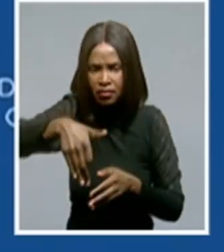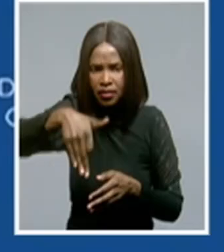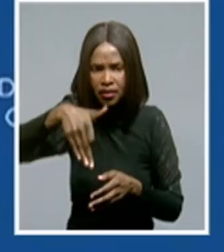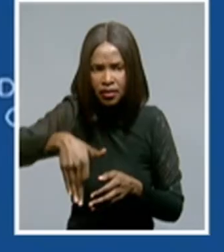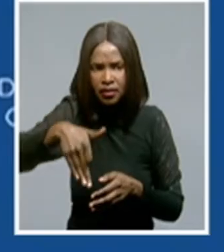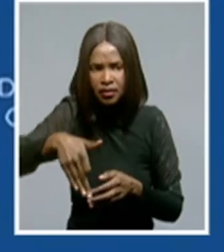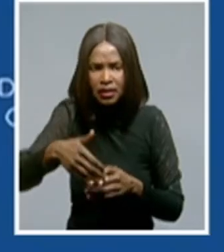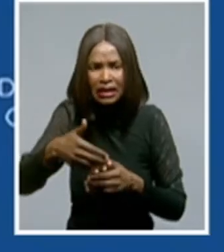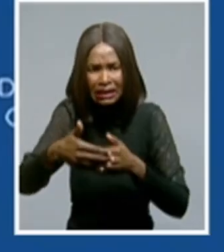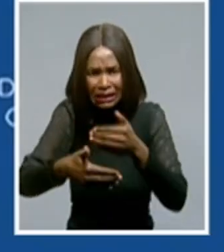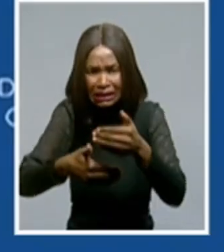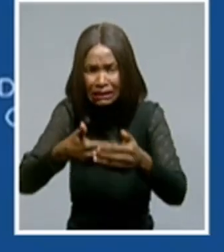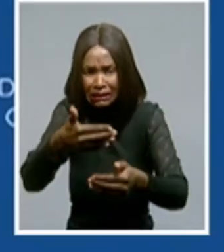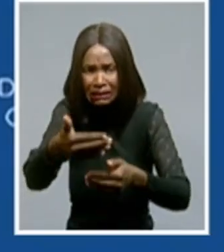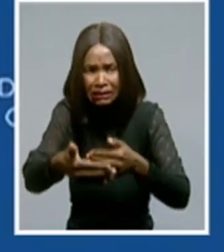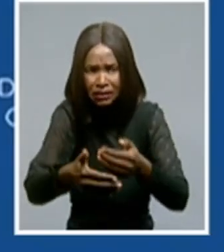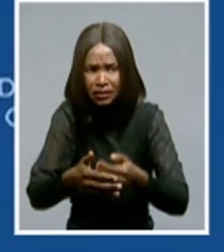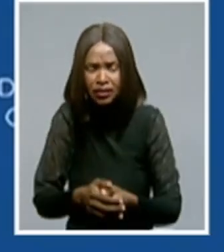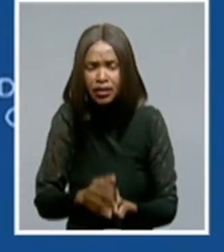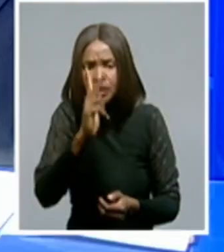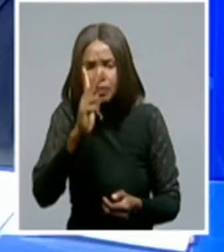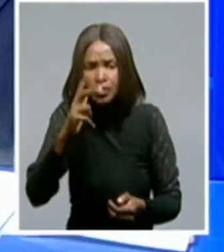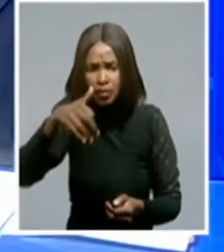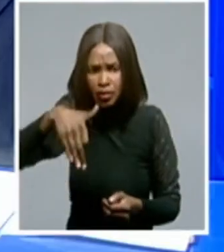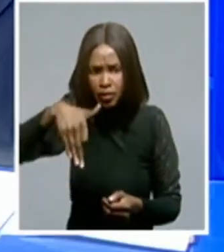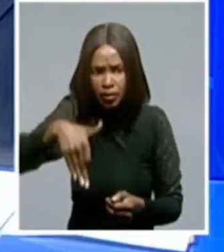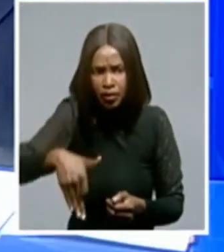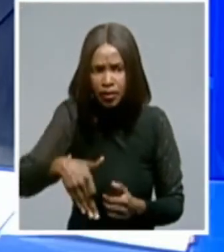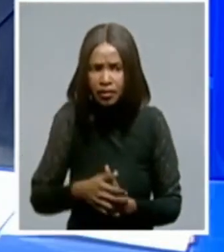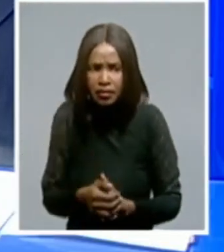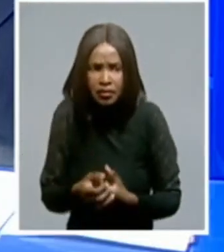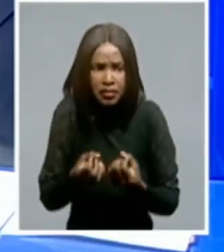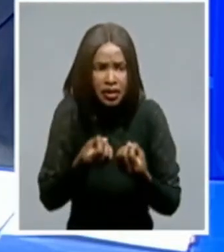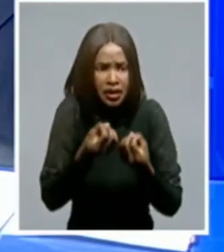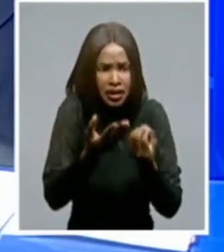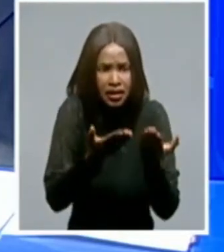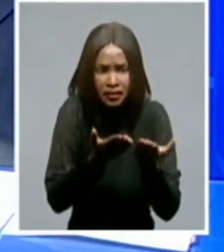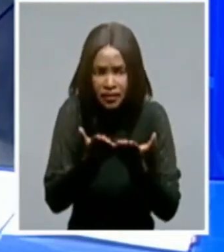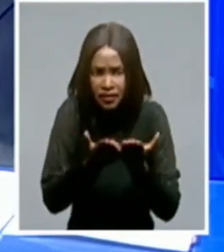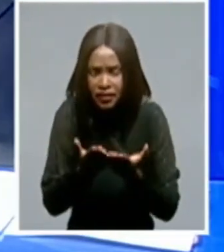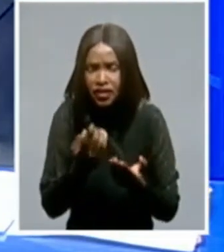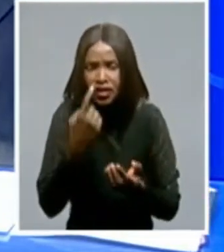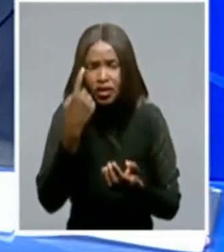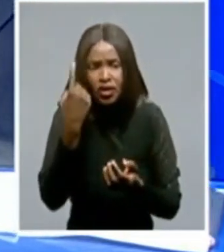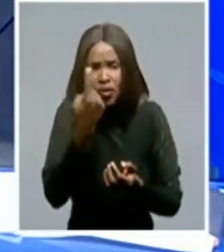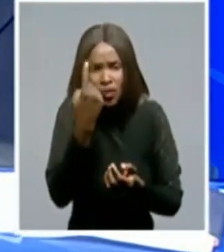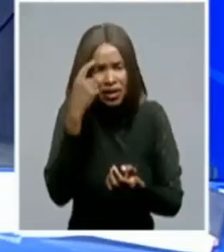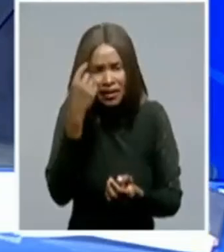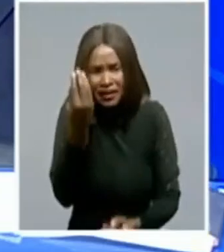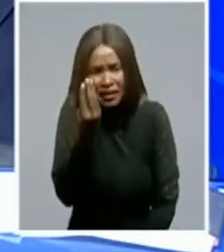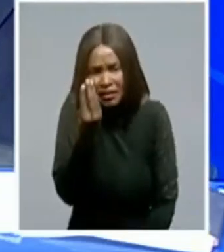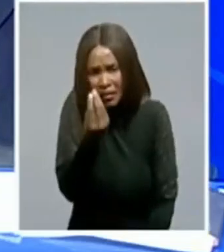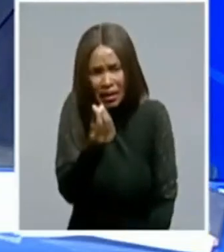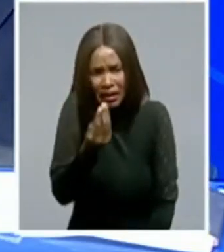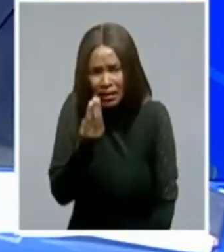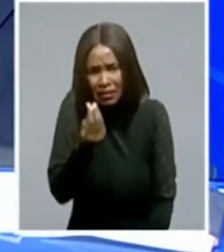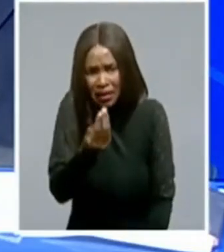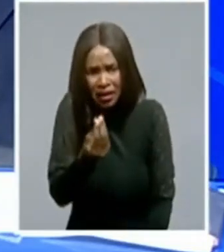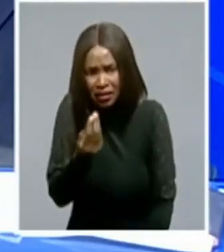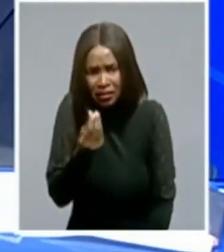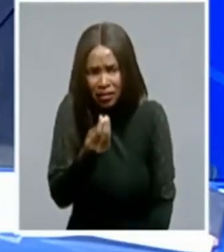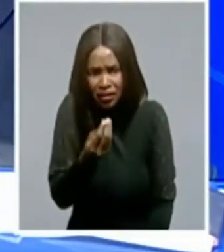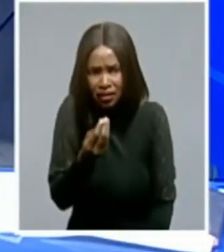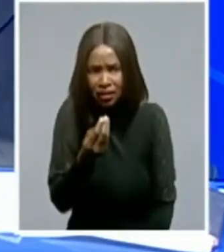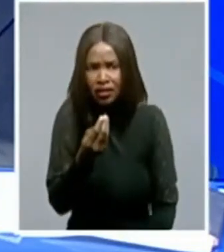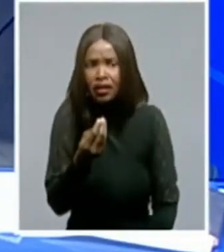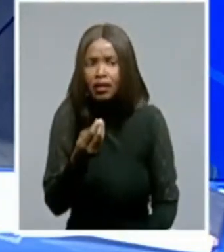content. And the Namibians are able to provide those services. So the money is not just, we're putting in how many billions into